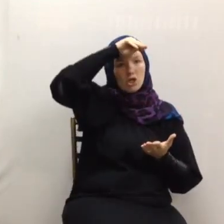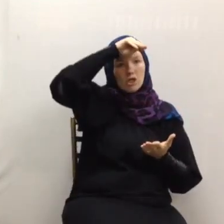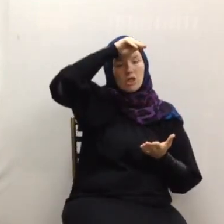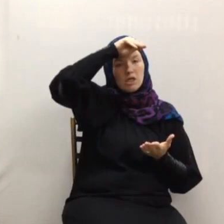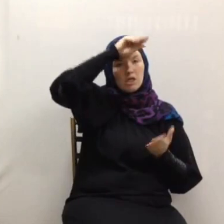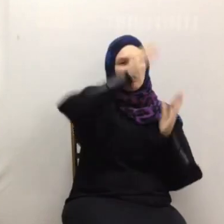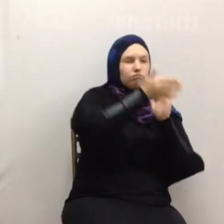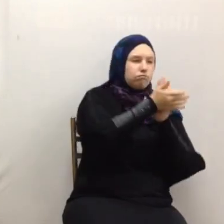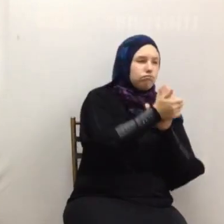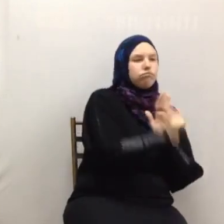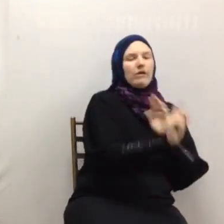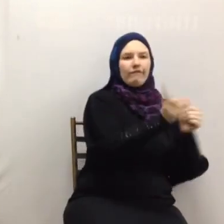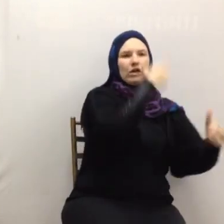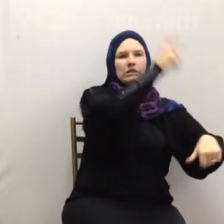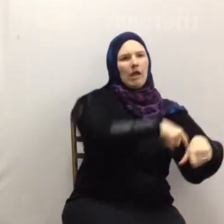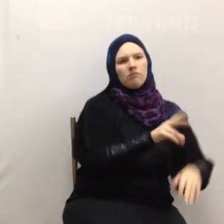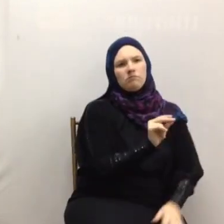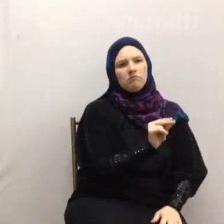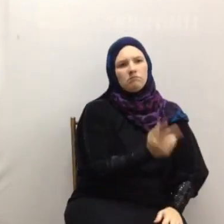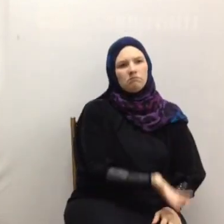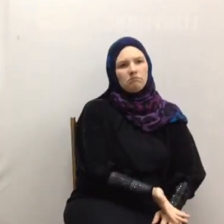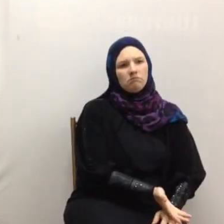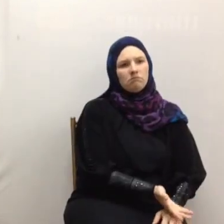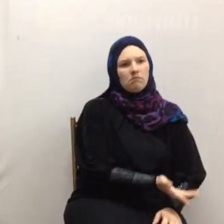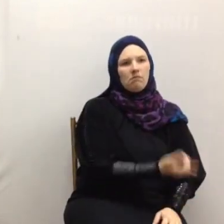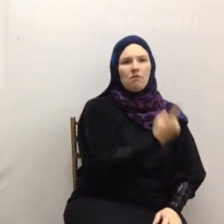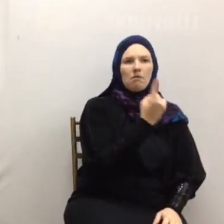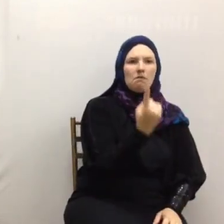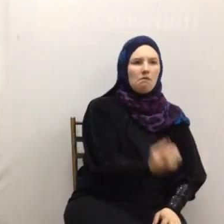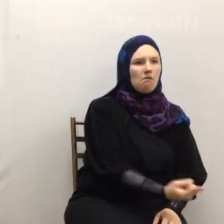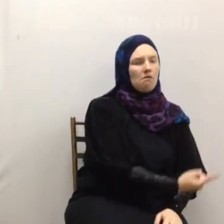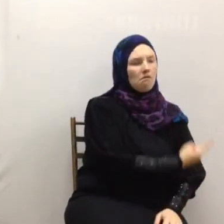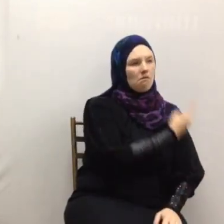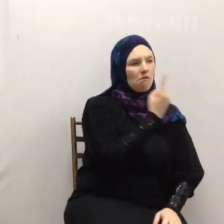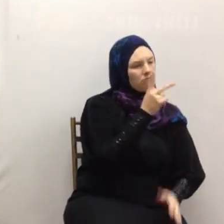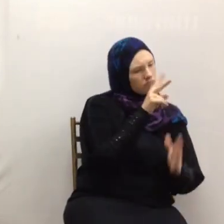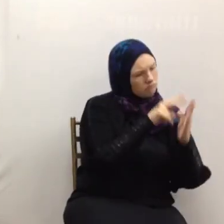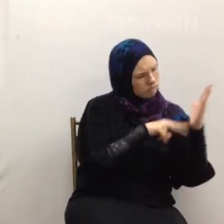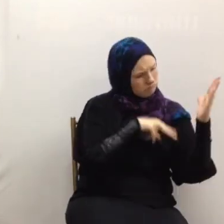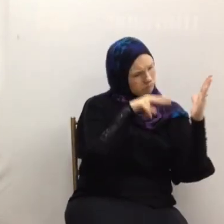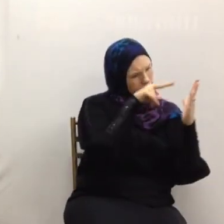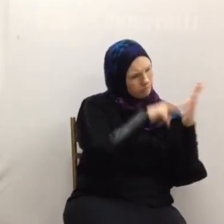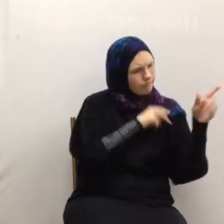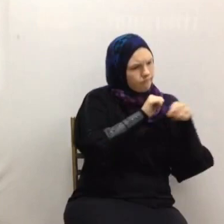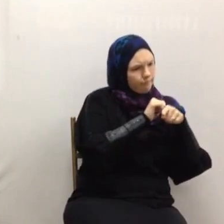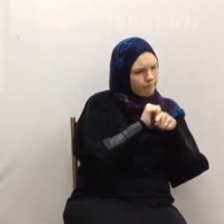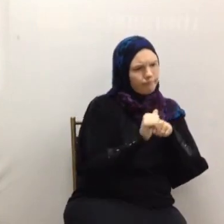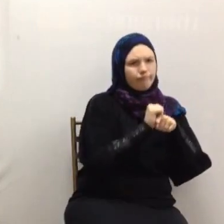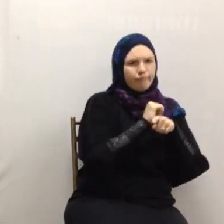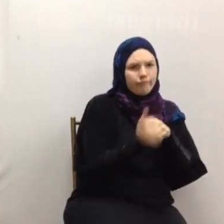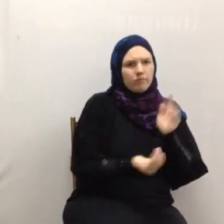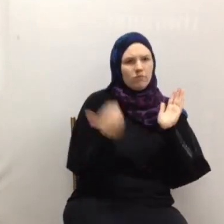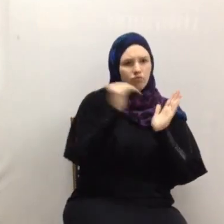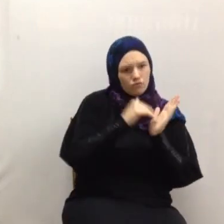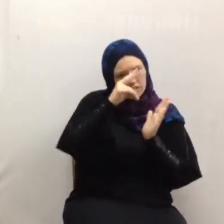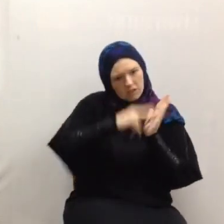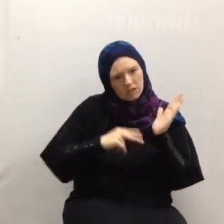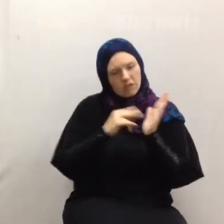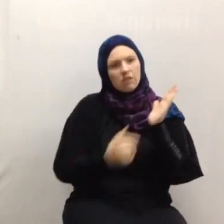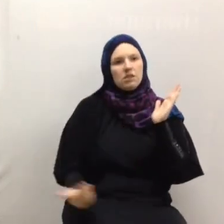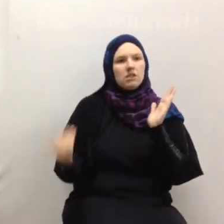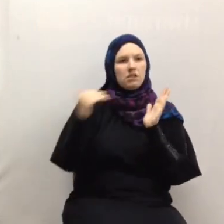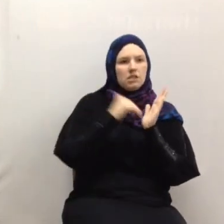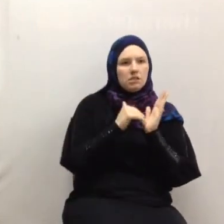time. It's only by reading, rereading, rereading,